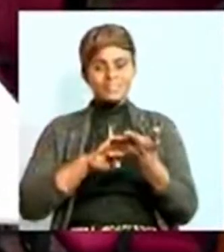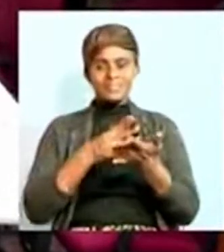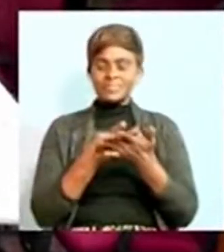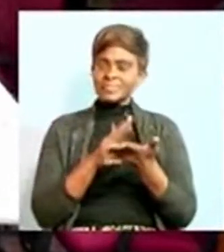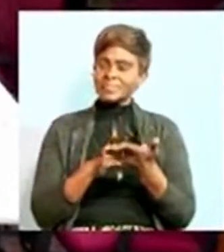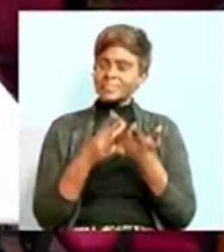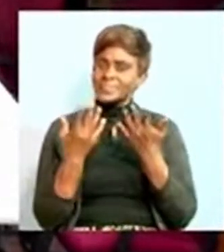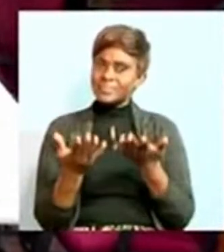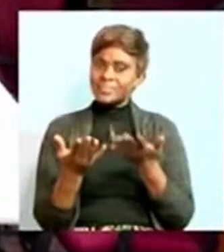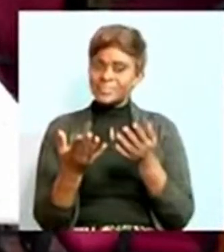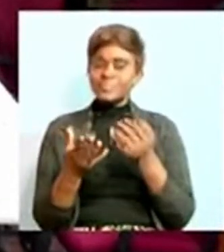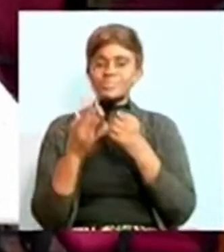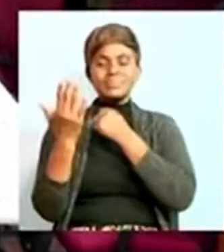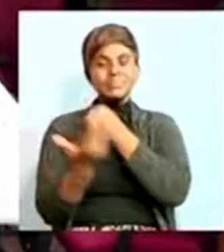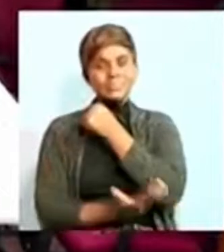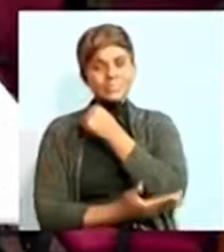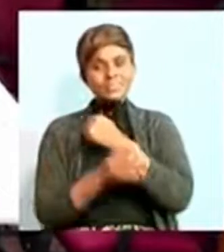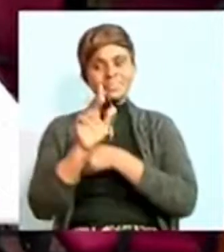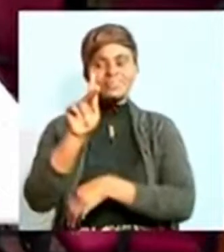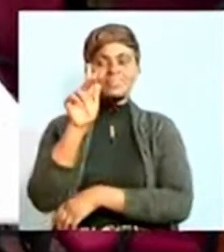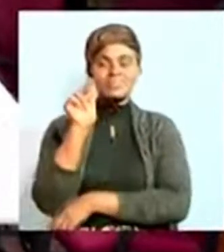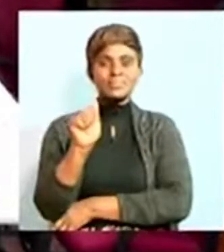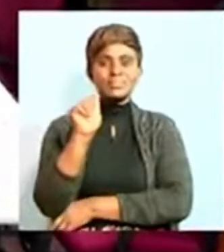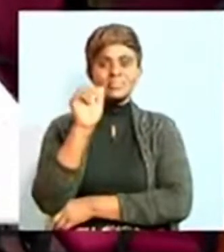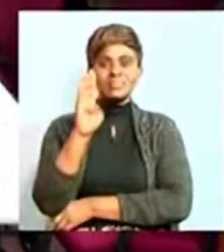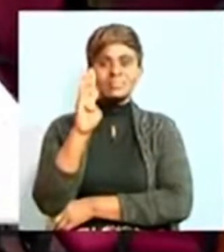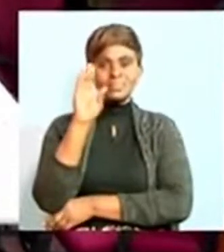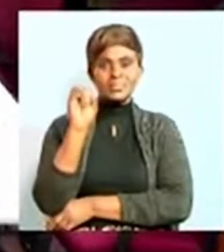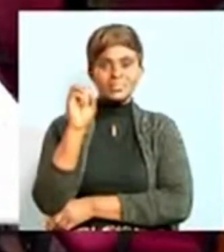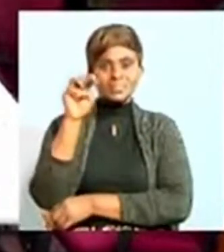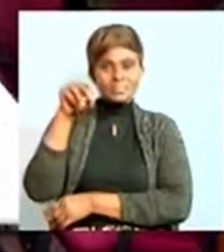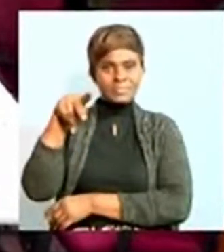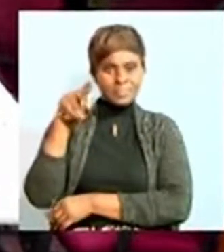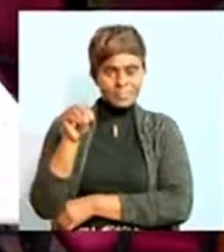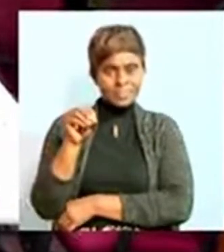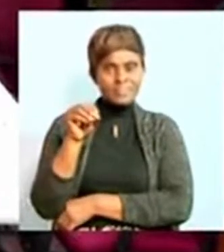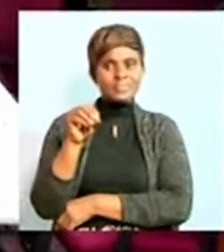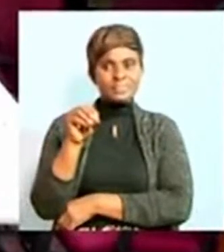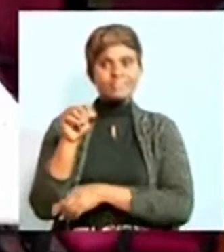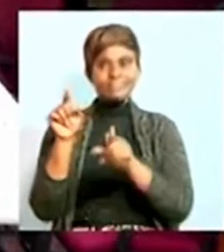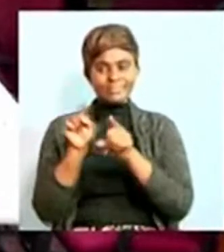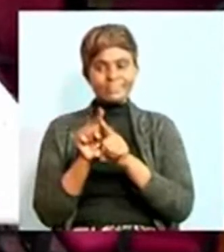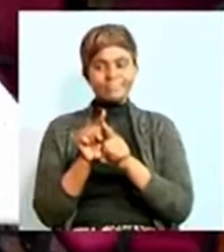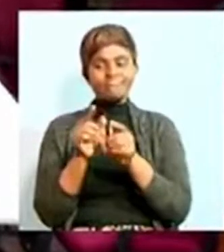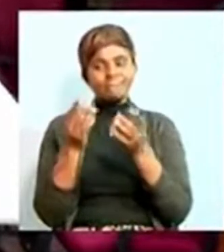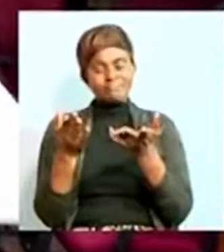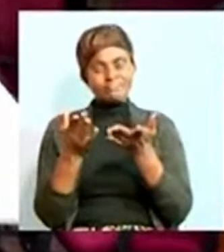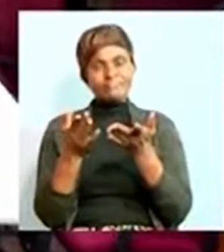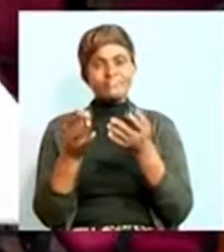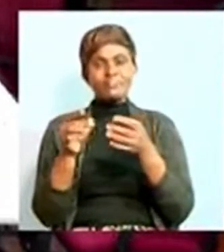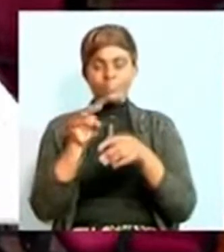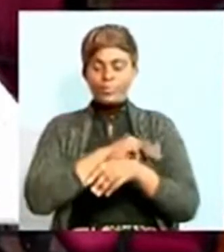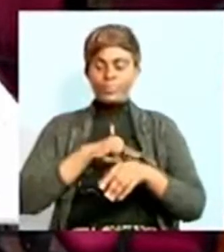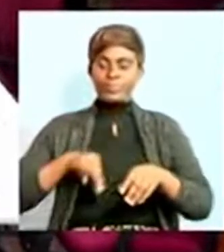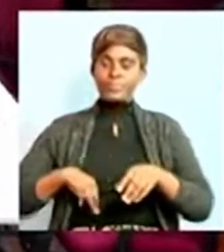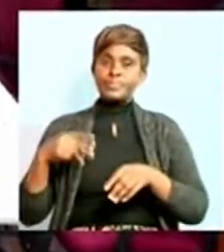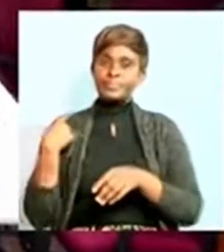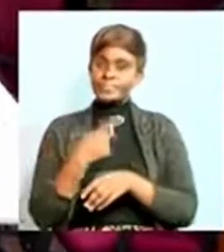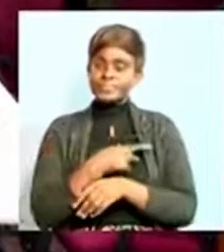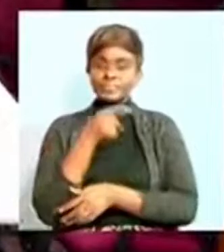and welcome Kabombo to your committee. I'm Honorable Dr. Aaron Mwanza, area member of Parliament